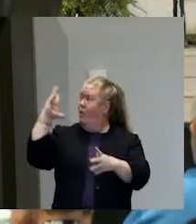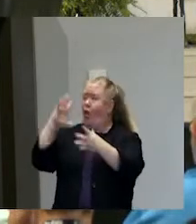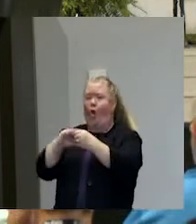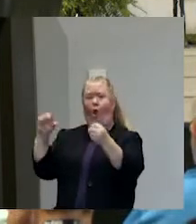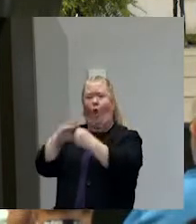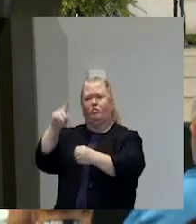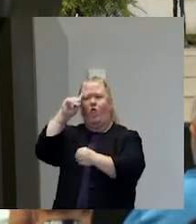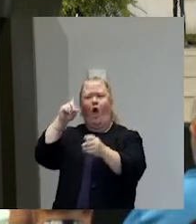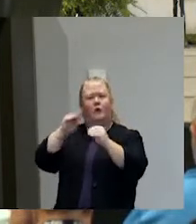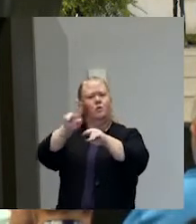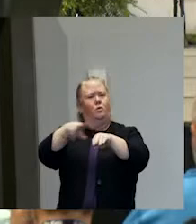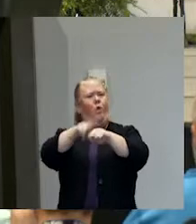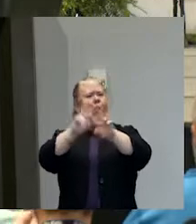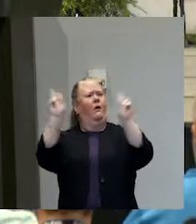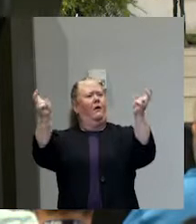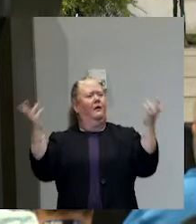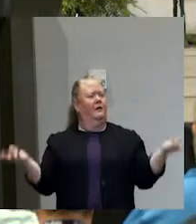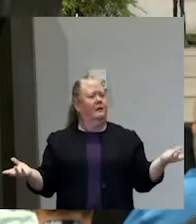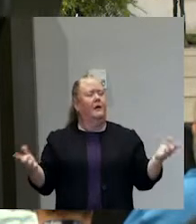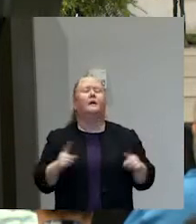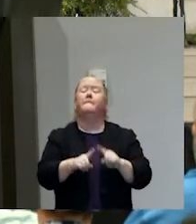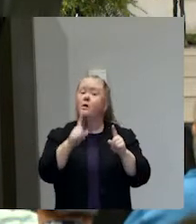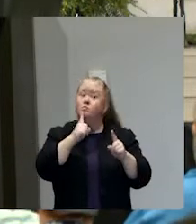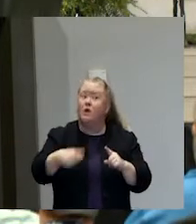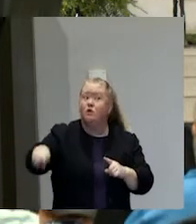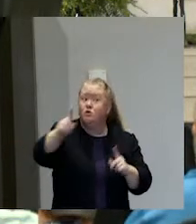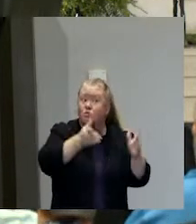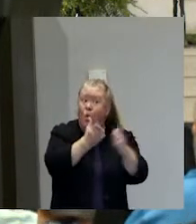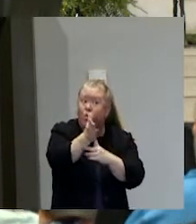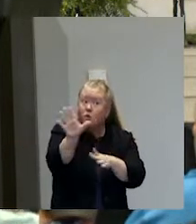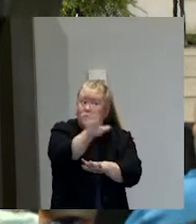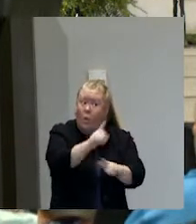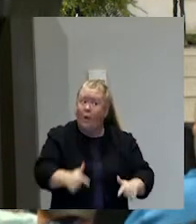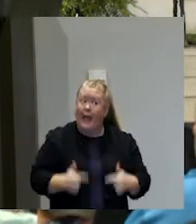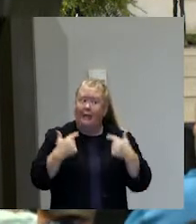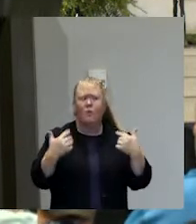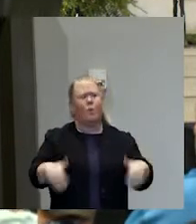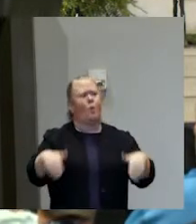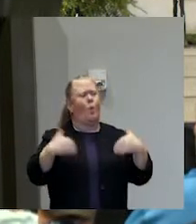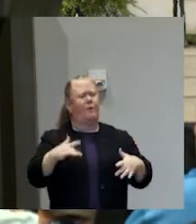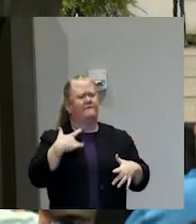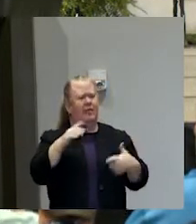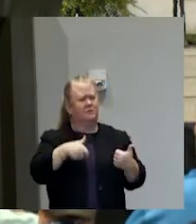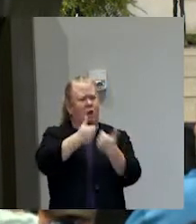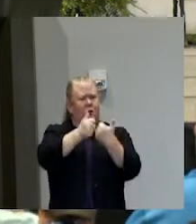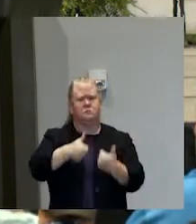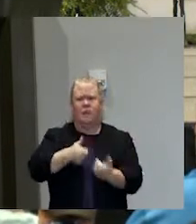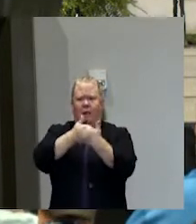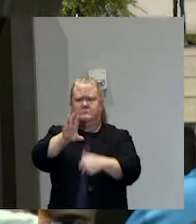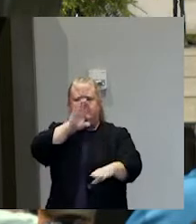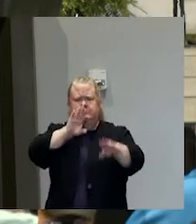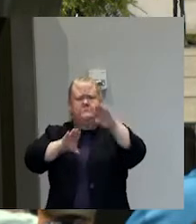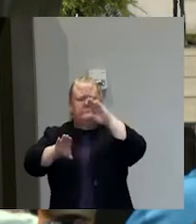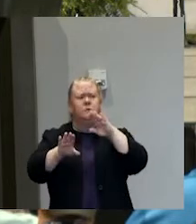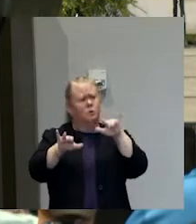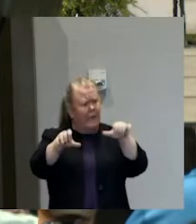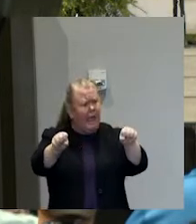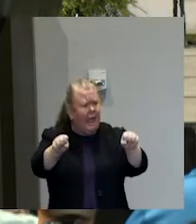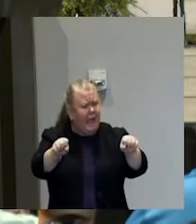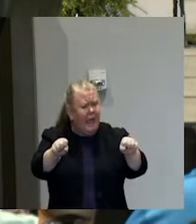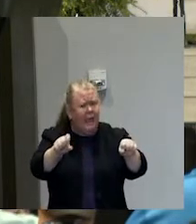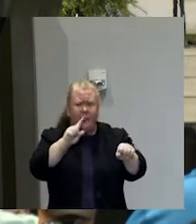thought as mainstream. And a lot of what you're going through in your life that you feel are challenges, which are also